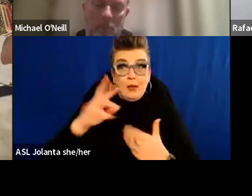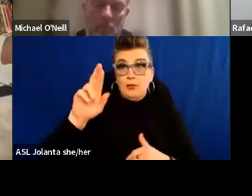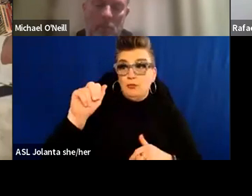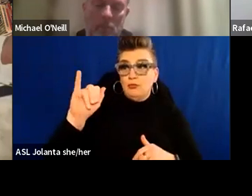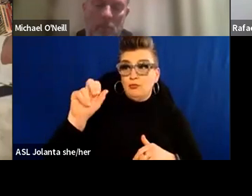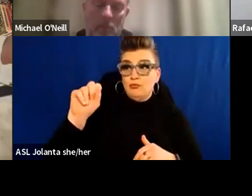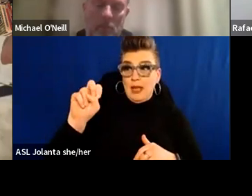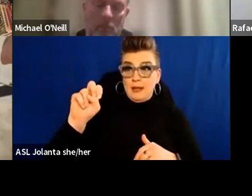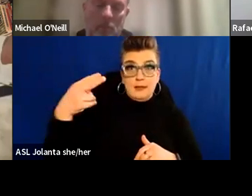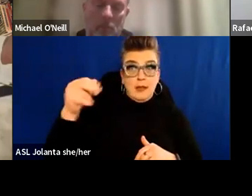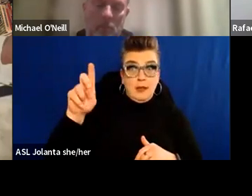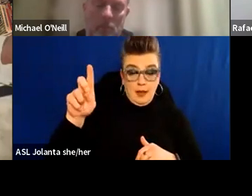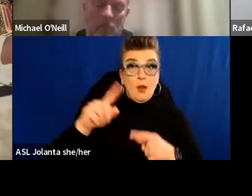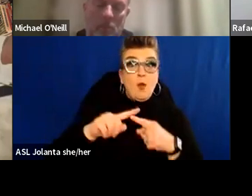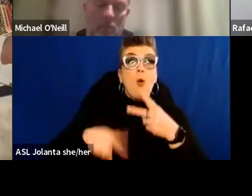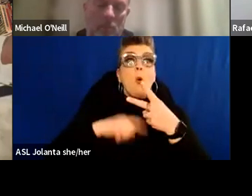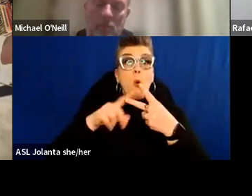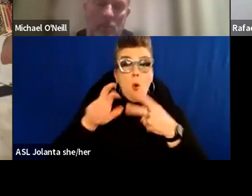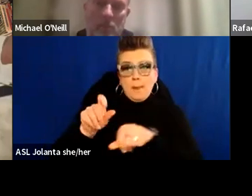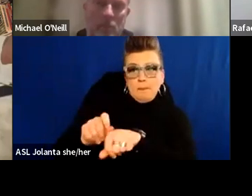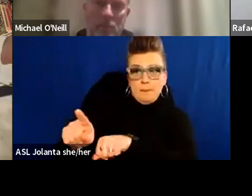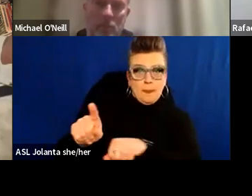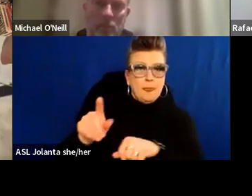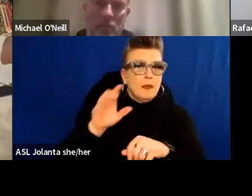does anyone have a question comment